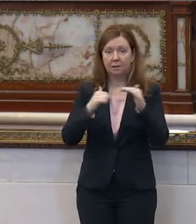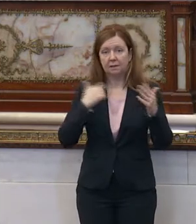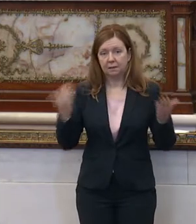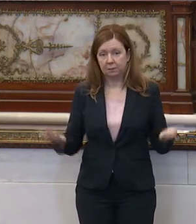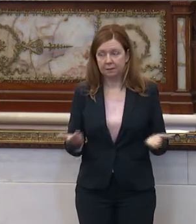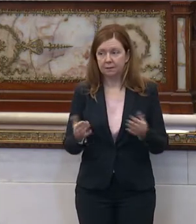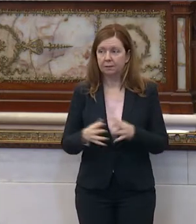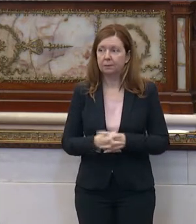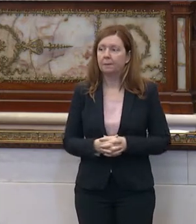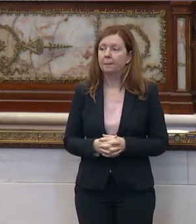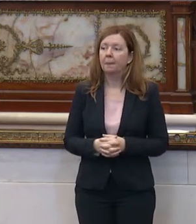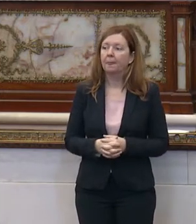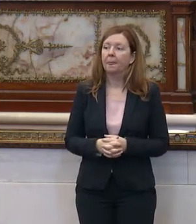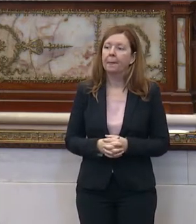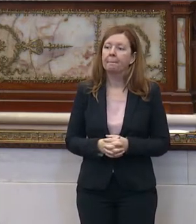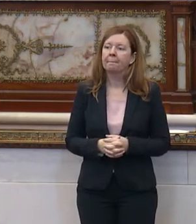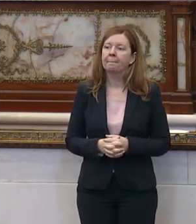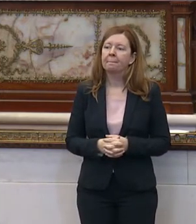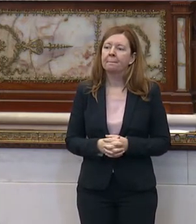present.